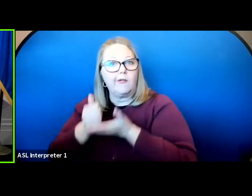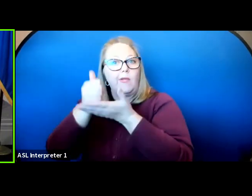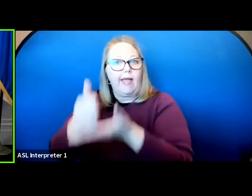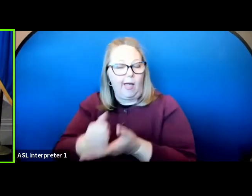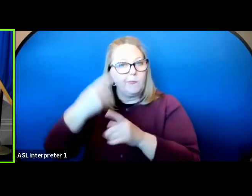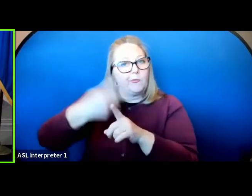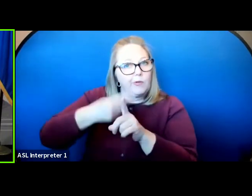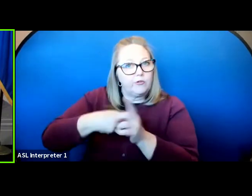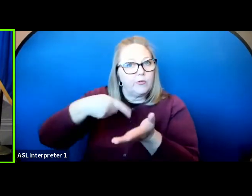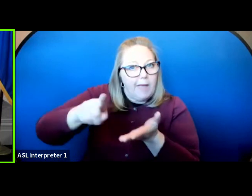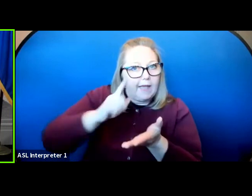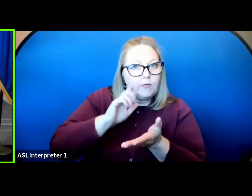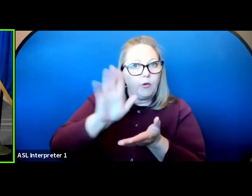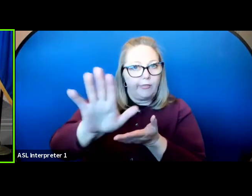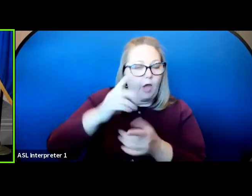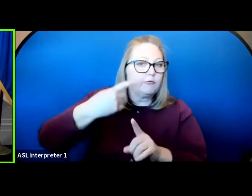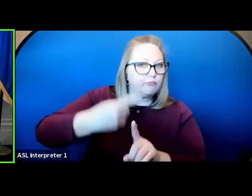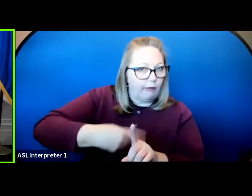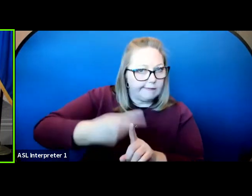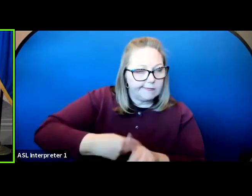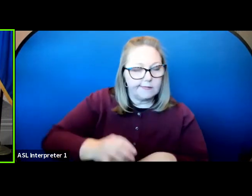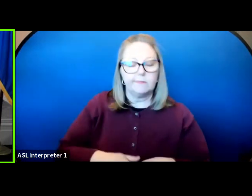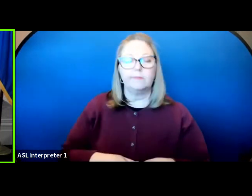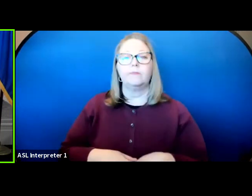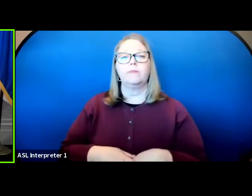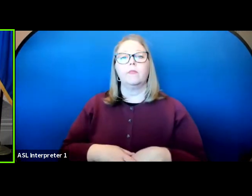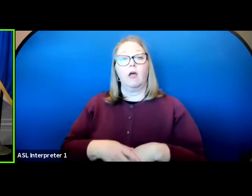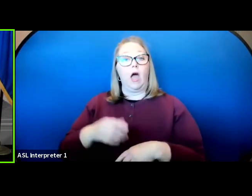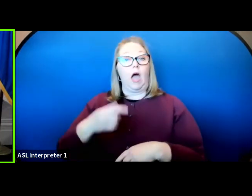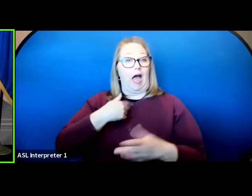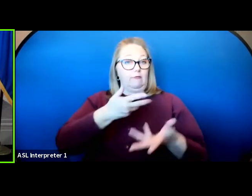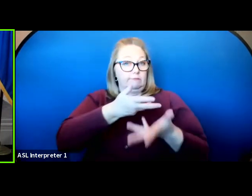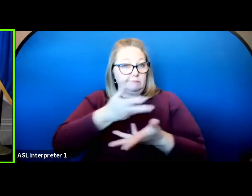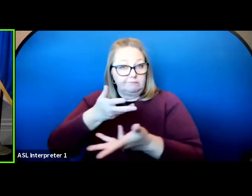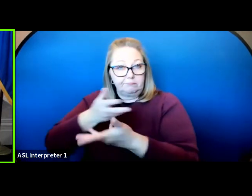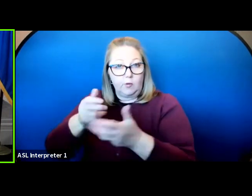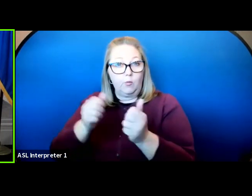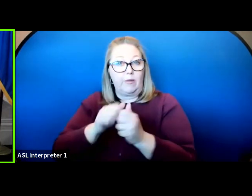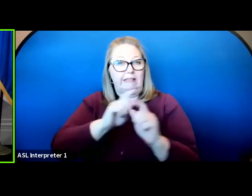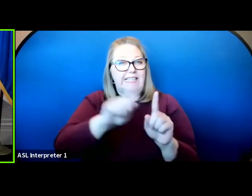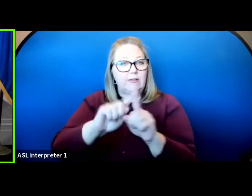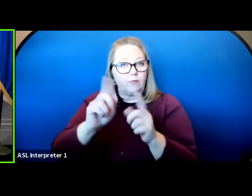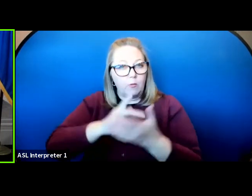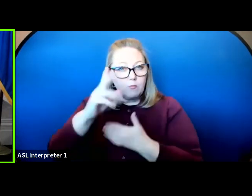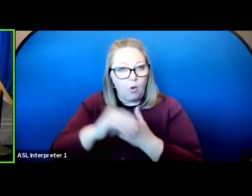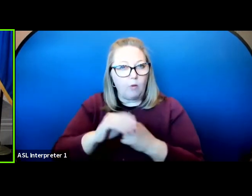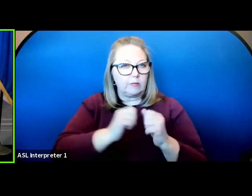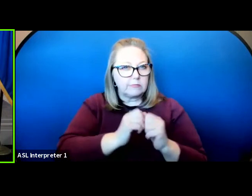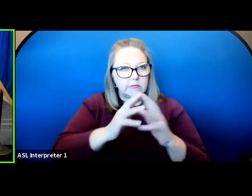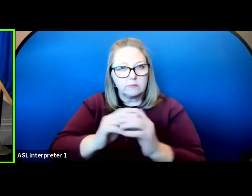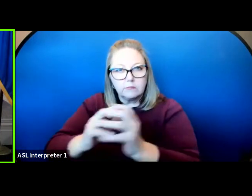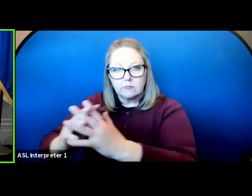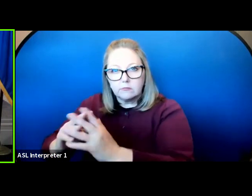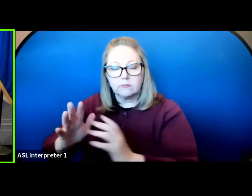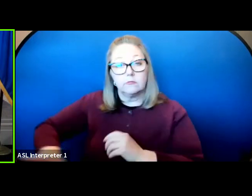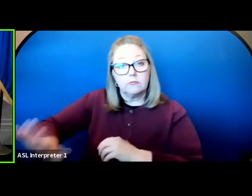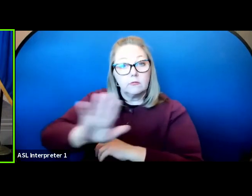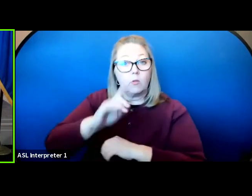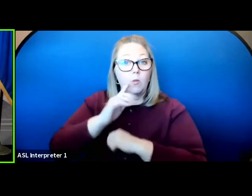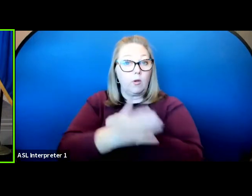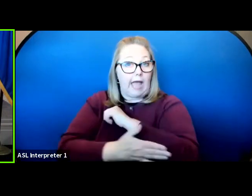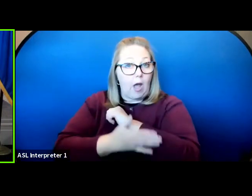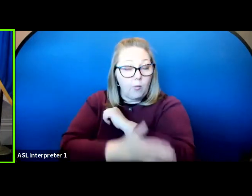inform the public on available rental assistance to ensure Nevadans can stay in their homes and landlords can get the money they are